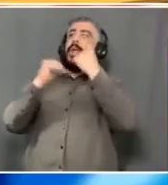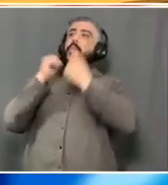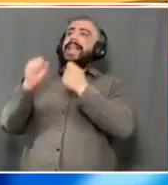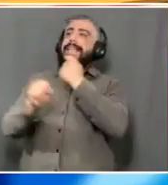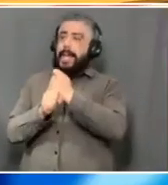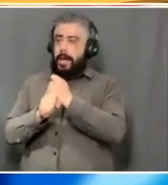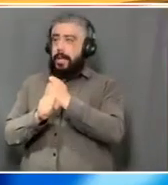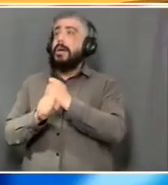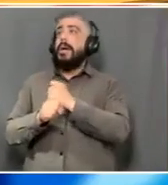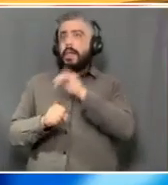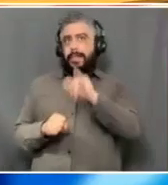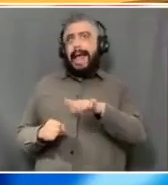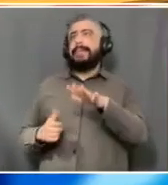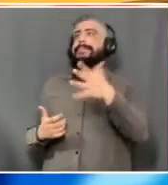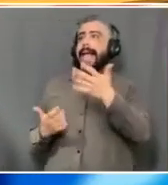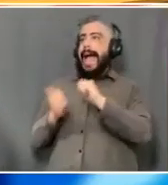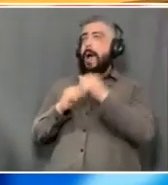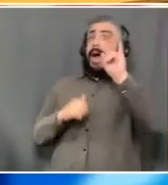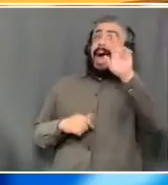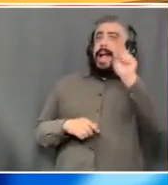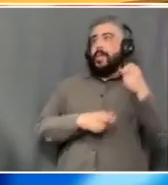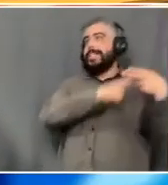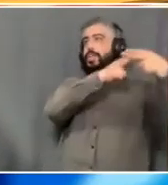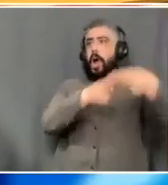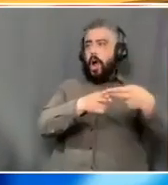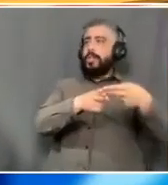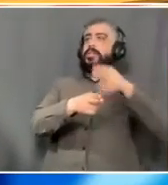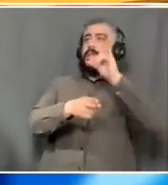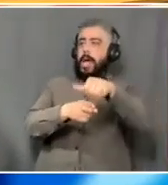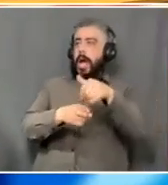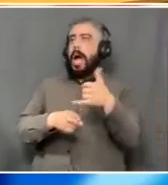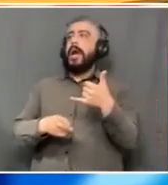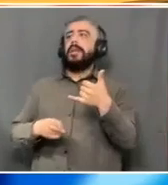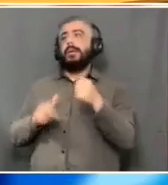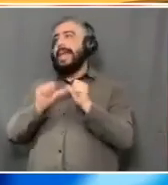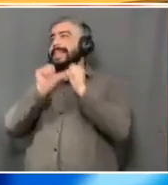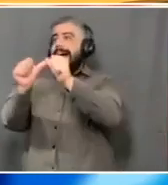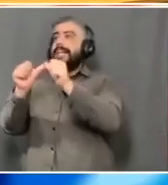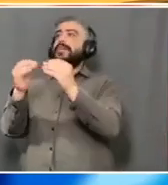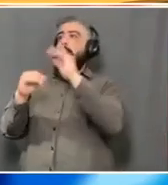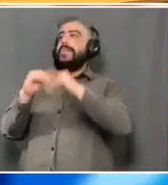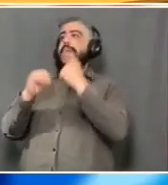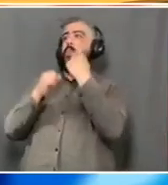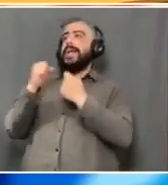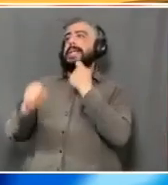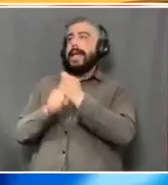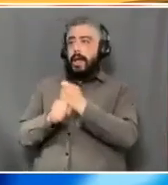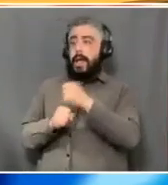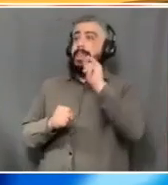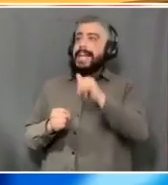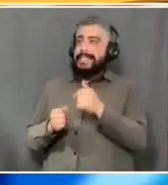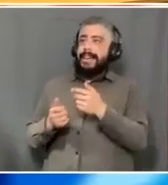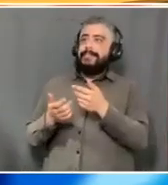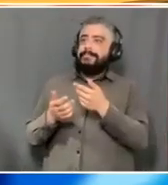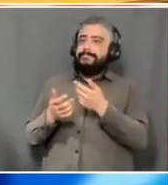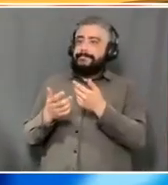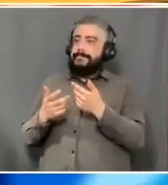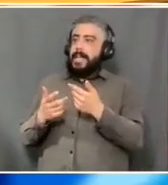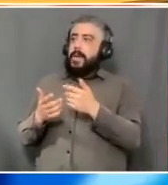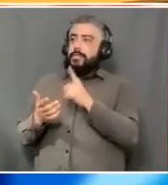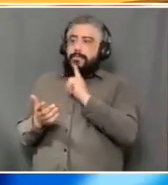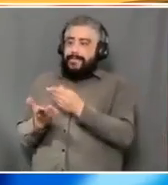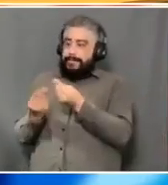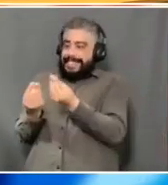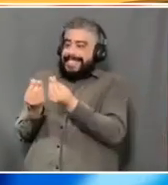kind of how the IRS defines it. It's something that lasts for more than a year, and it's a physical thing. And